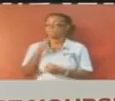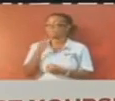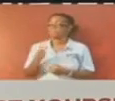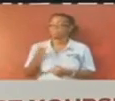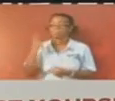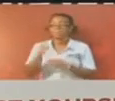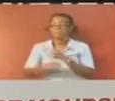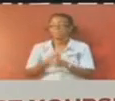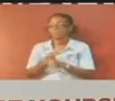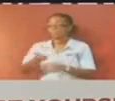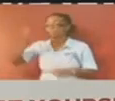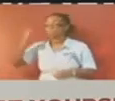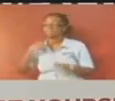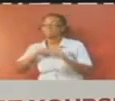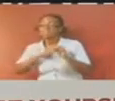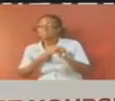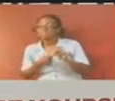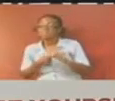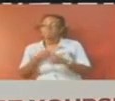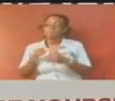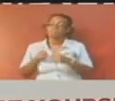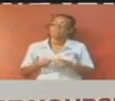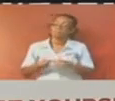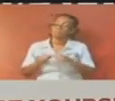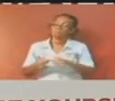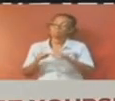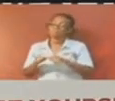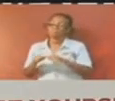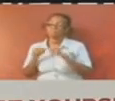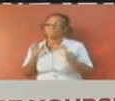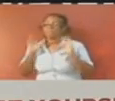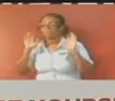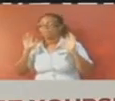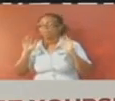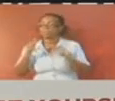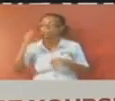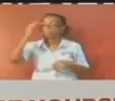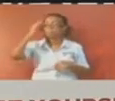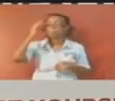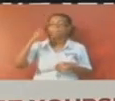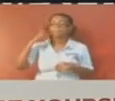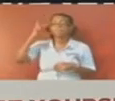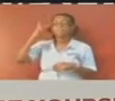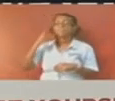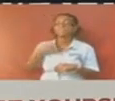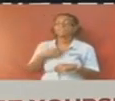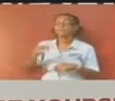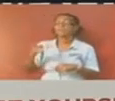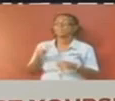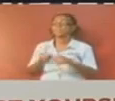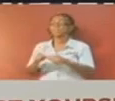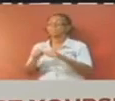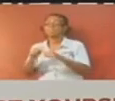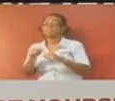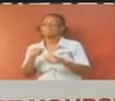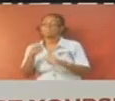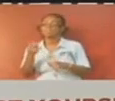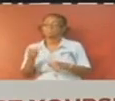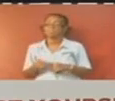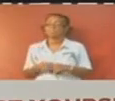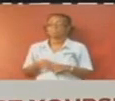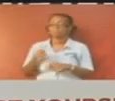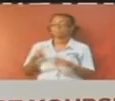Now that is par for the course for a political leader. What was regrettable at the time was the pulling